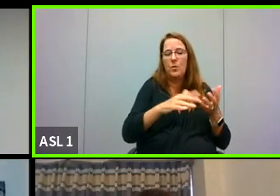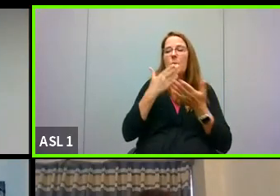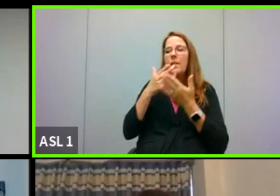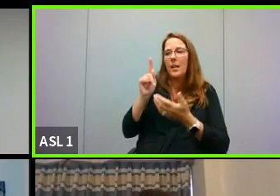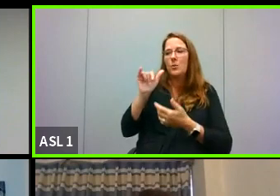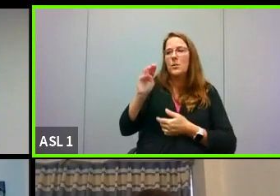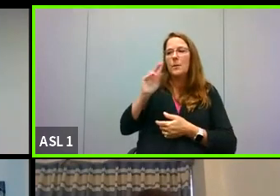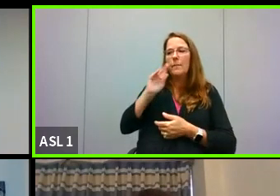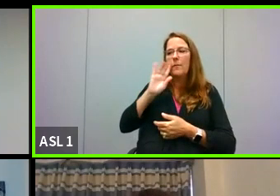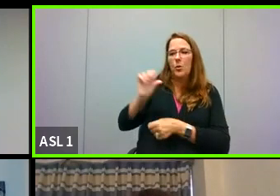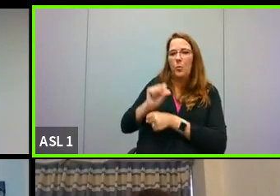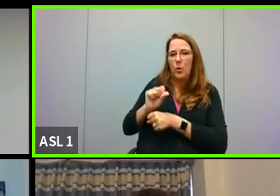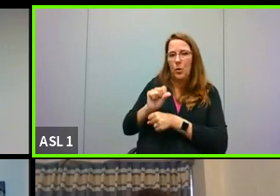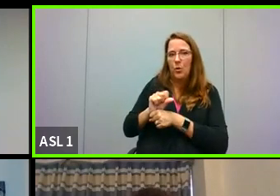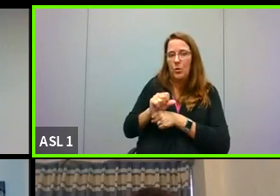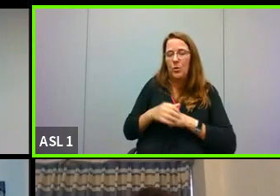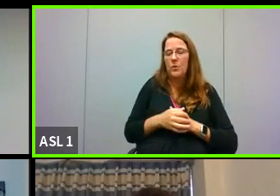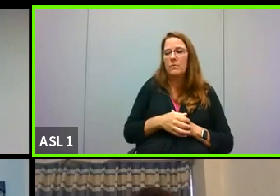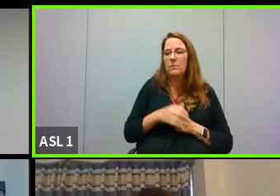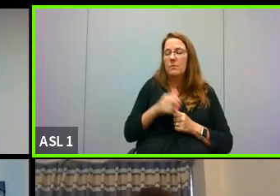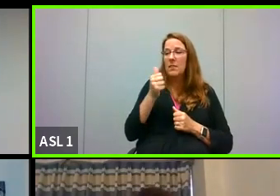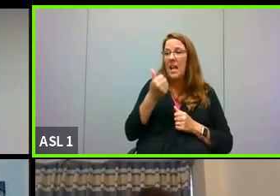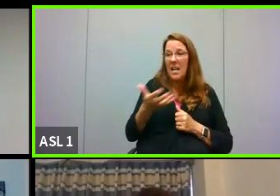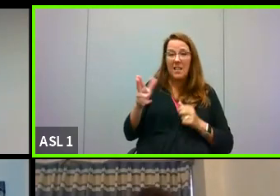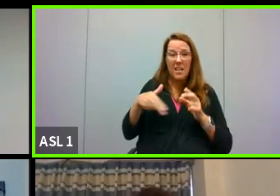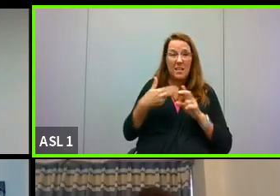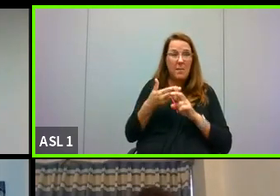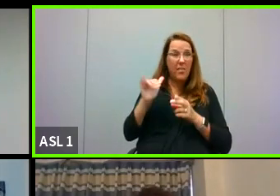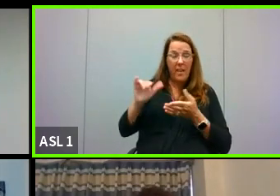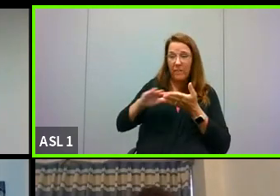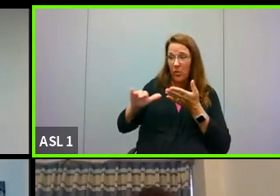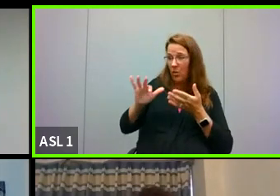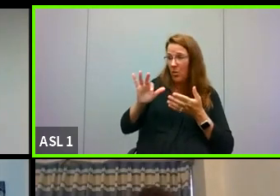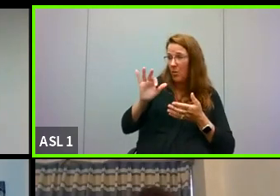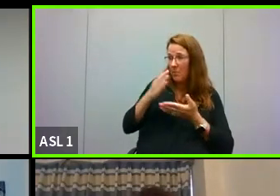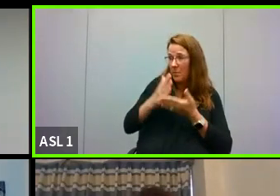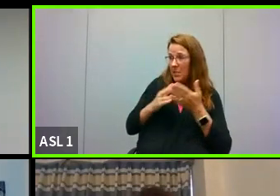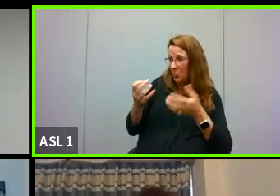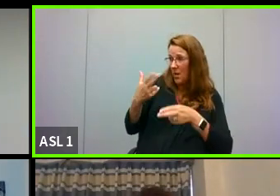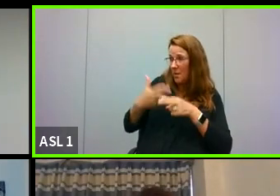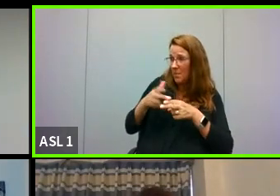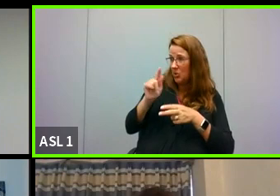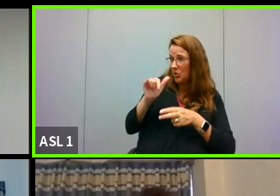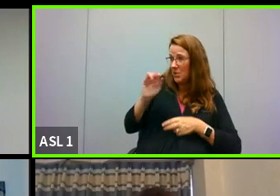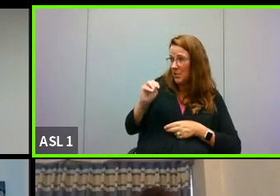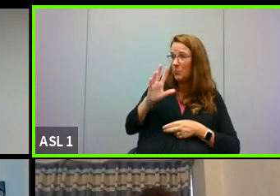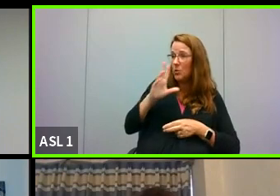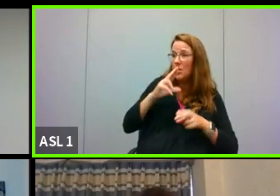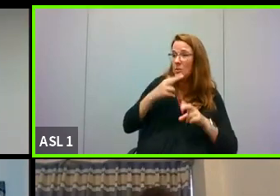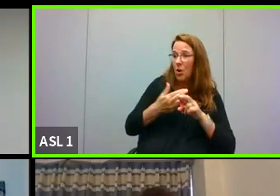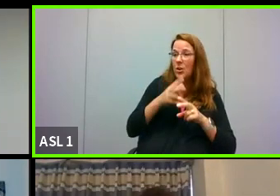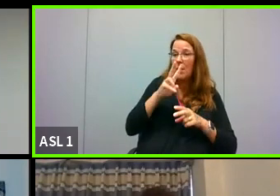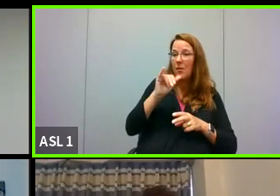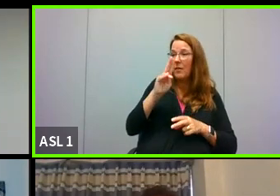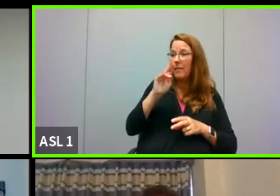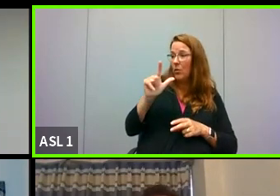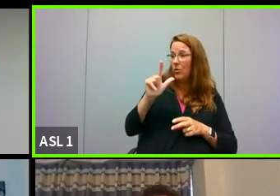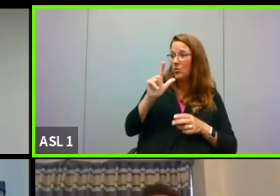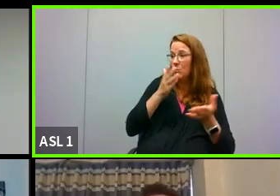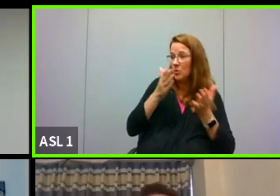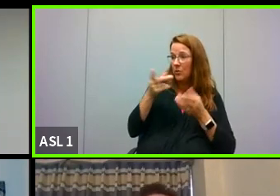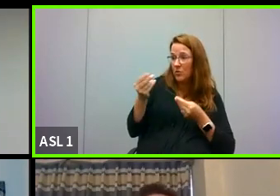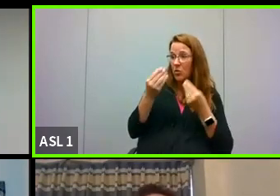that. Anything on that, just the furlough piece you want to mention, Tim? I'm going to talk a little bit about the virtual services that you all are offering now and the